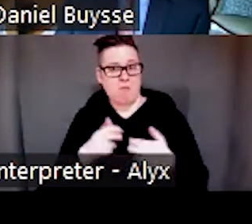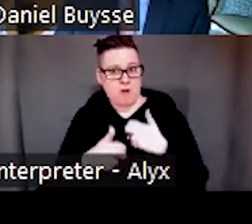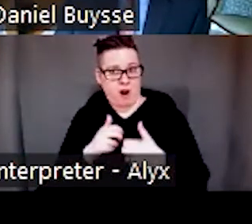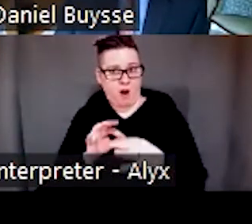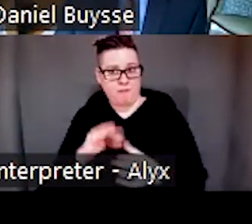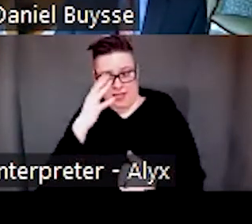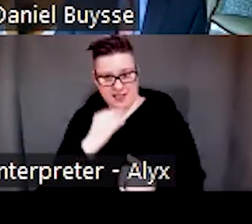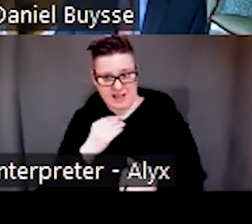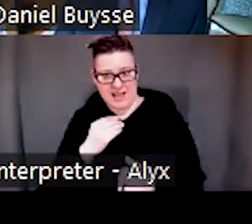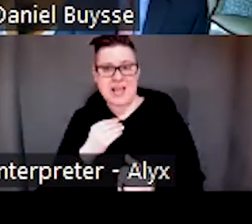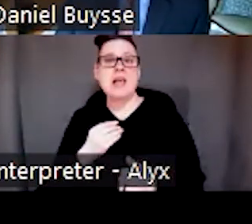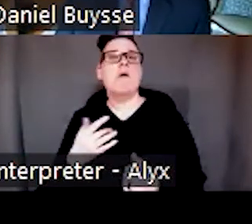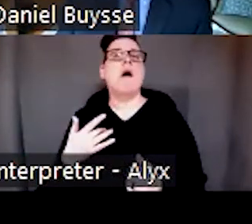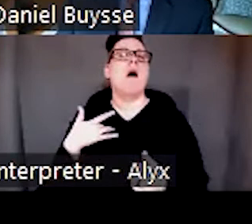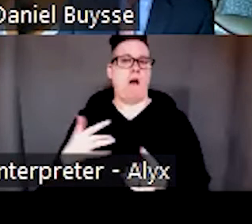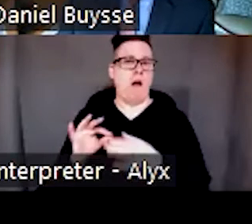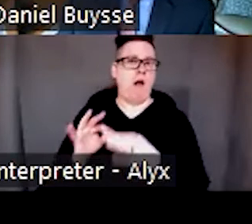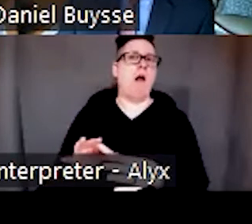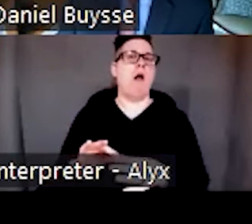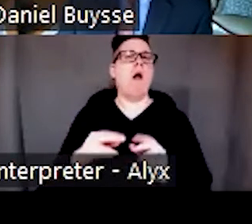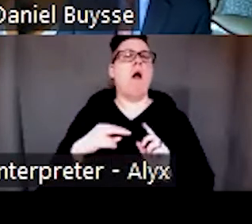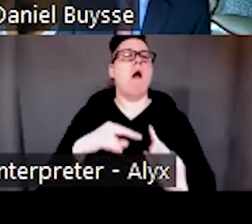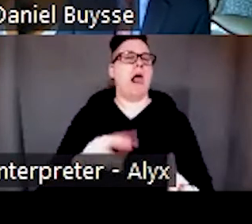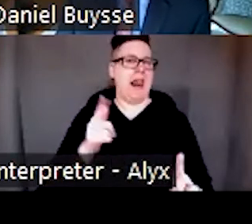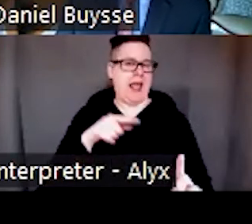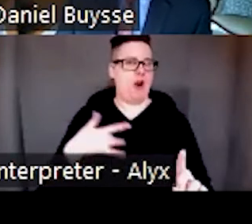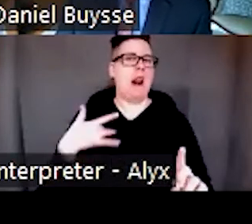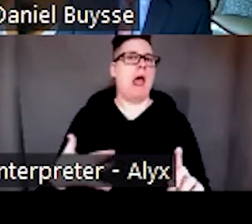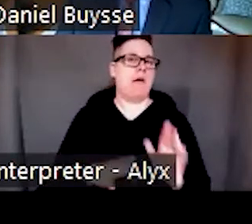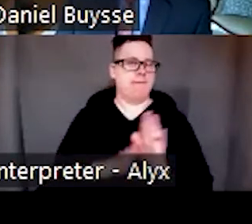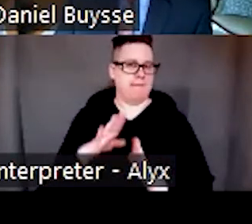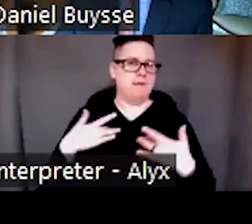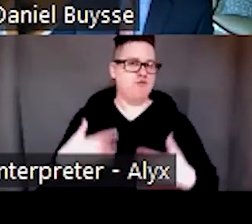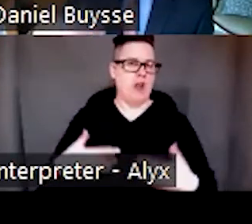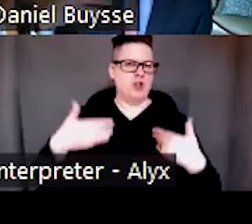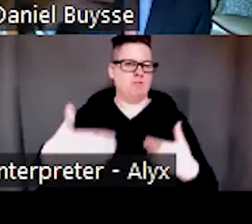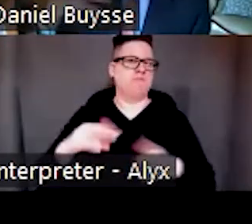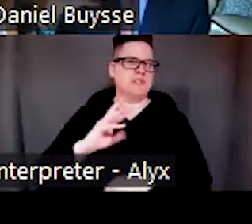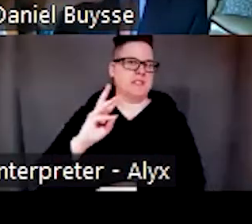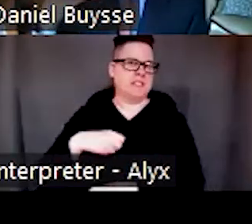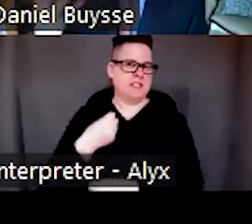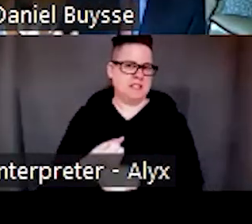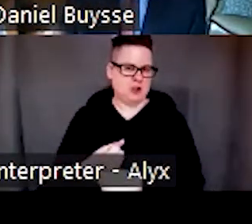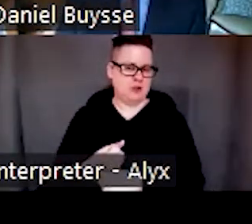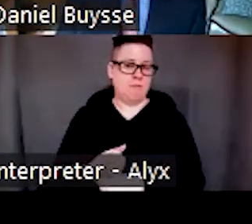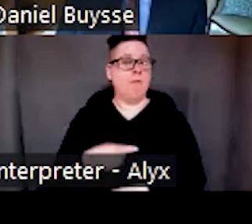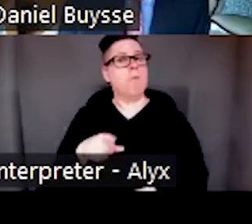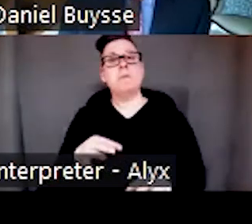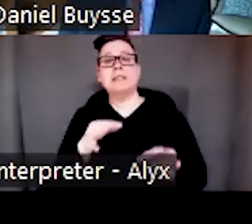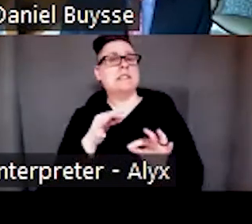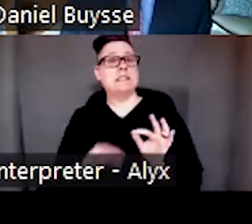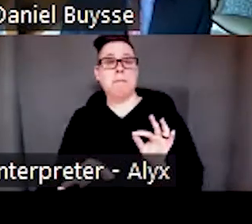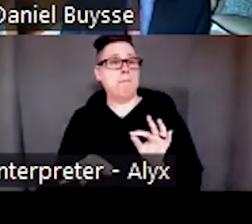developing depression in a longitudinal study over the period of about 6 years. So again, this is a very simple technique.